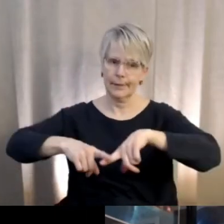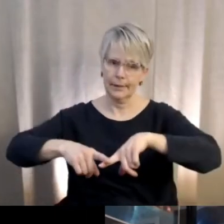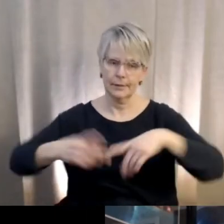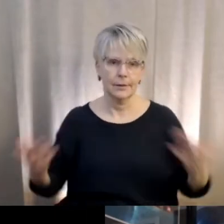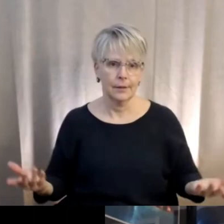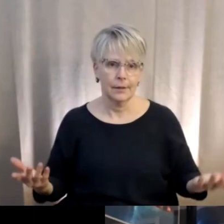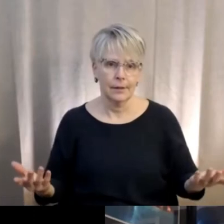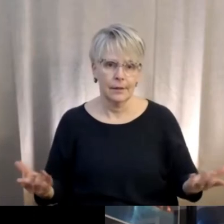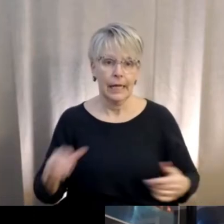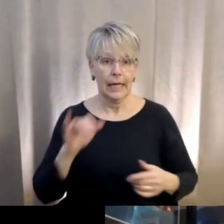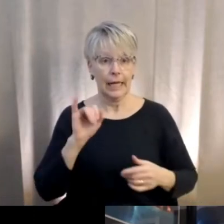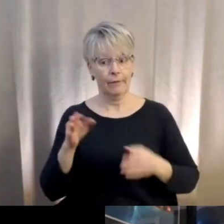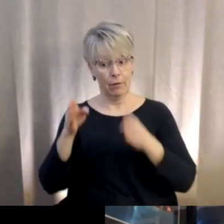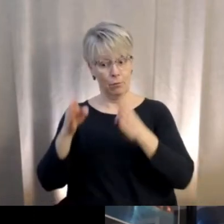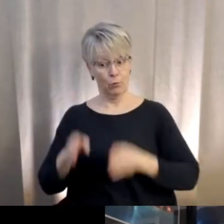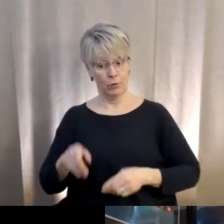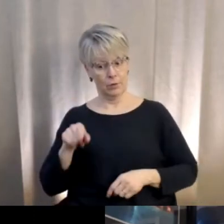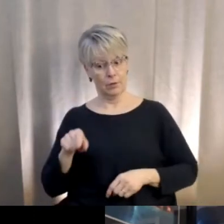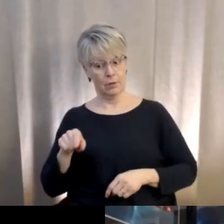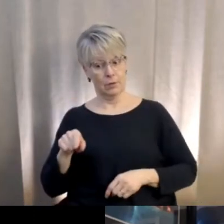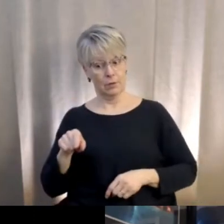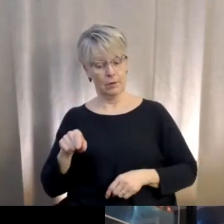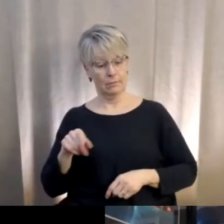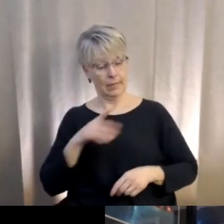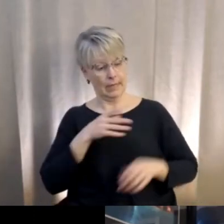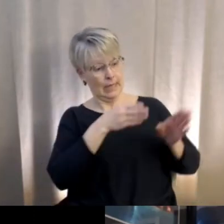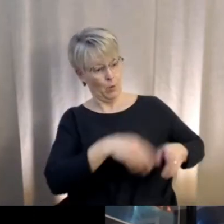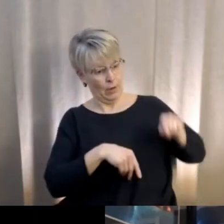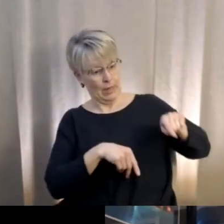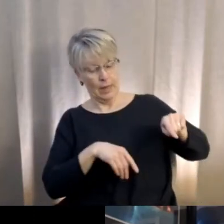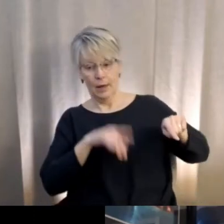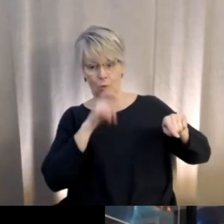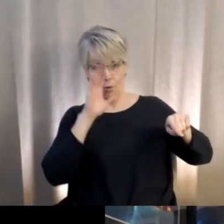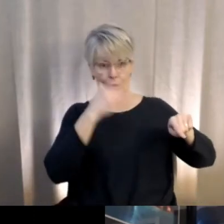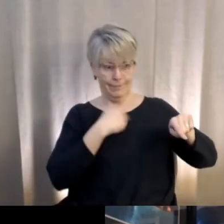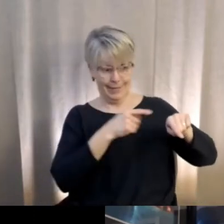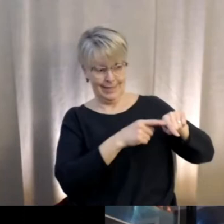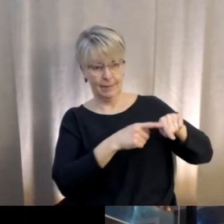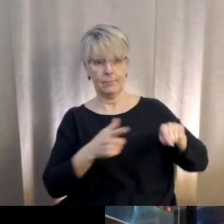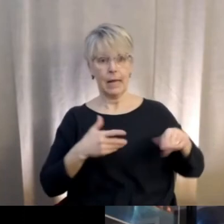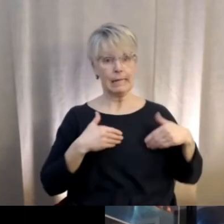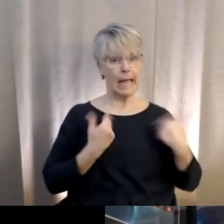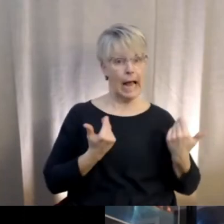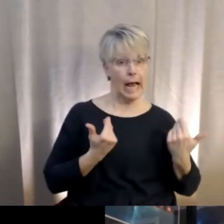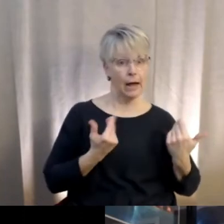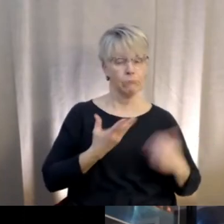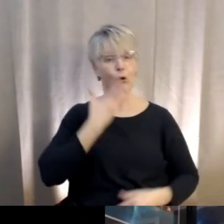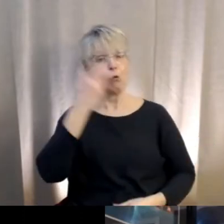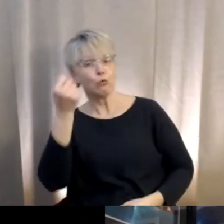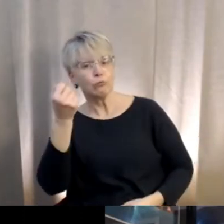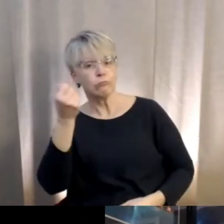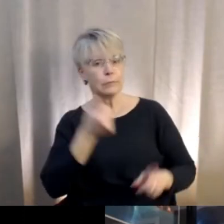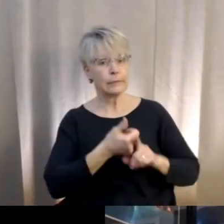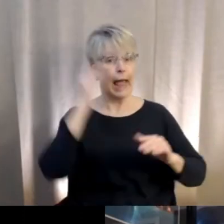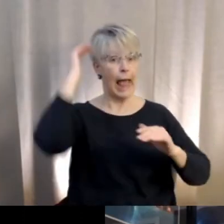whether the person and the person with autism is younger or older, an adult, you